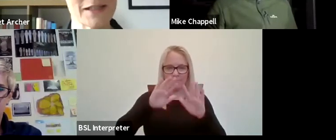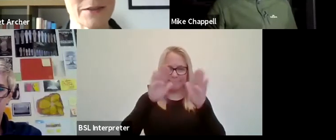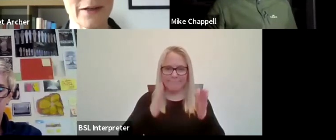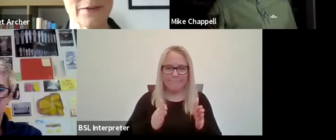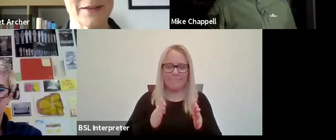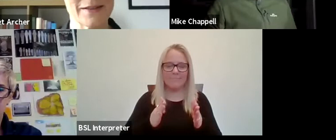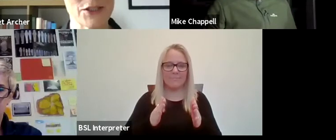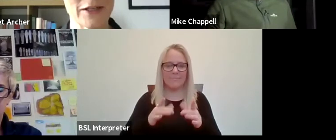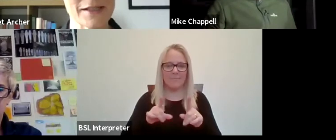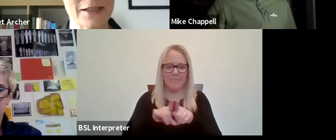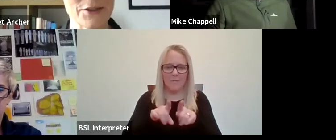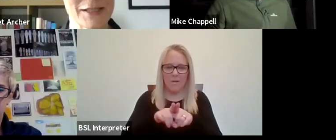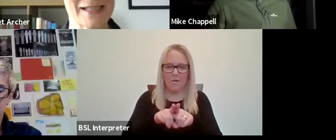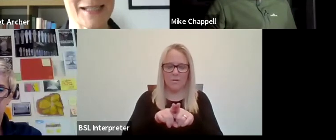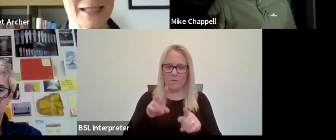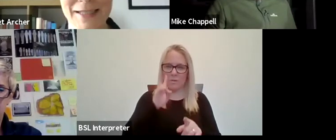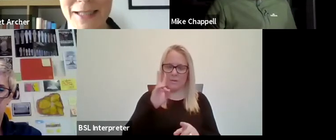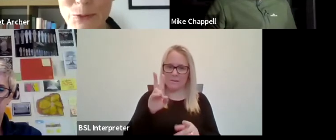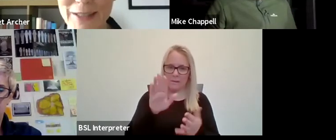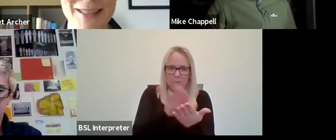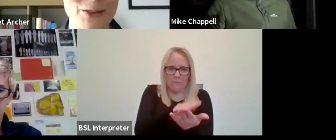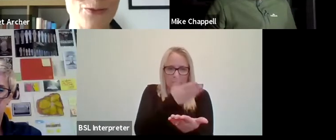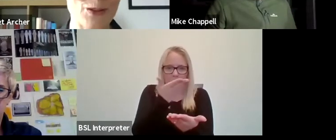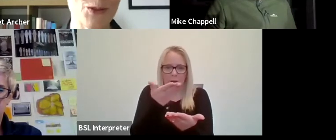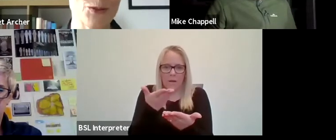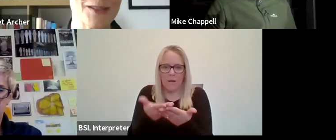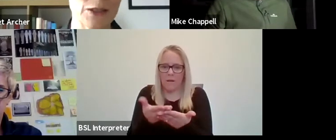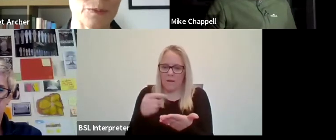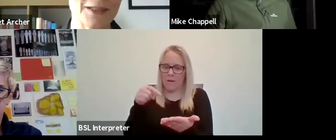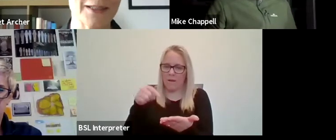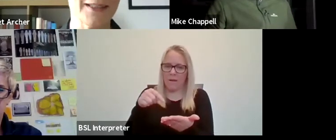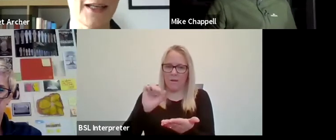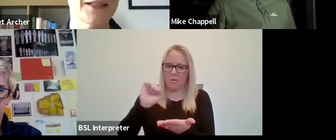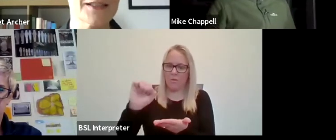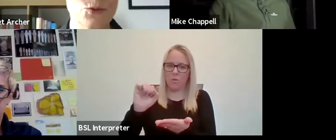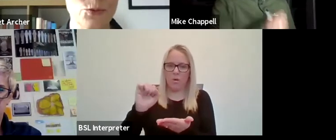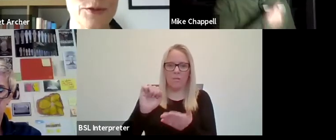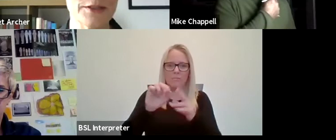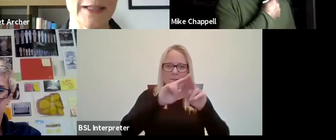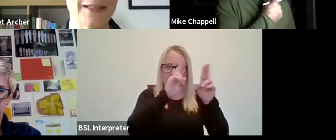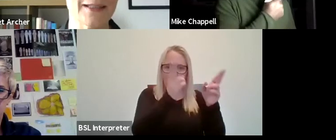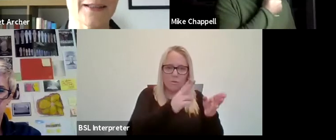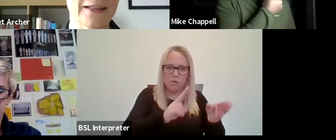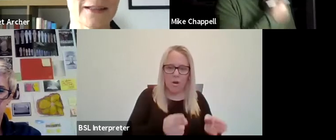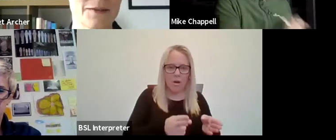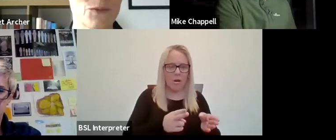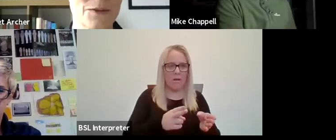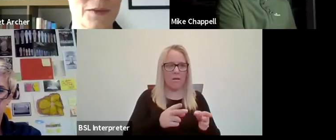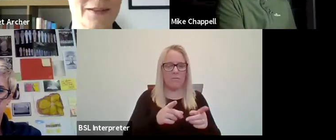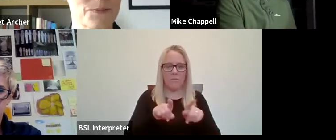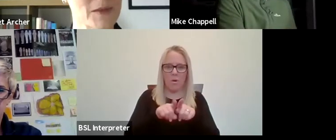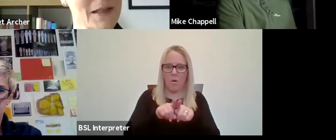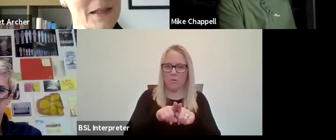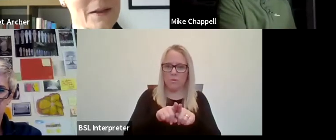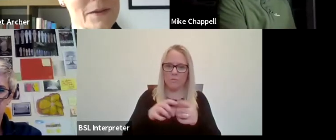wonderful sense of how the translucency, is that a word, of your sculpture just draws you in,